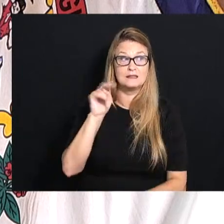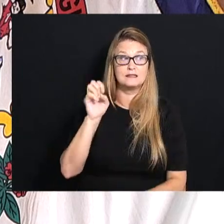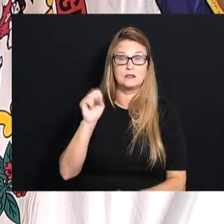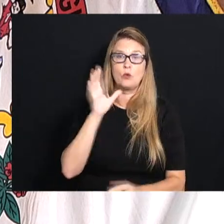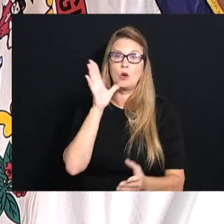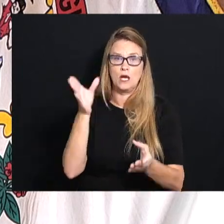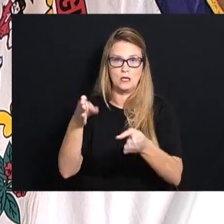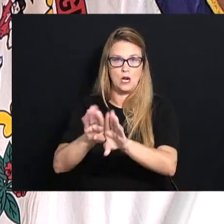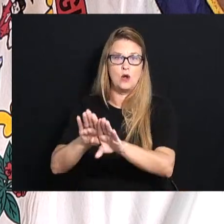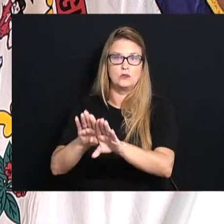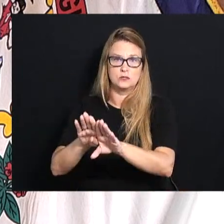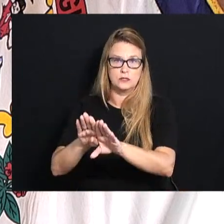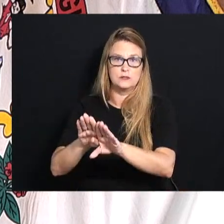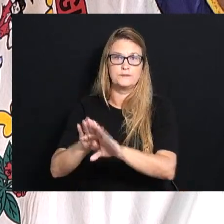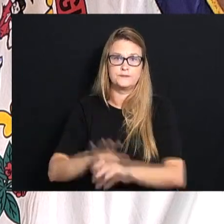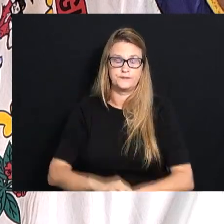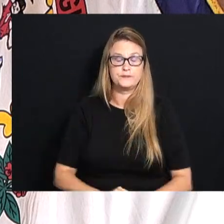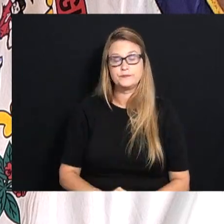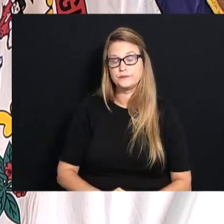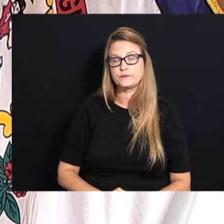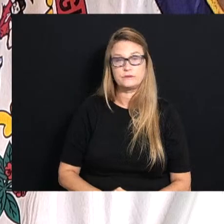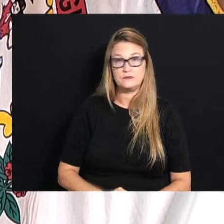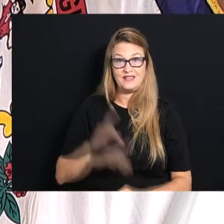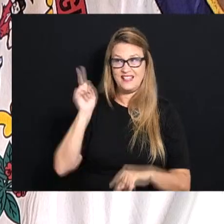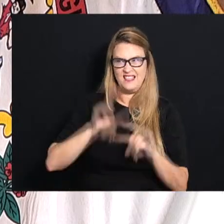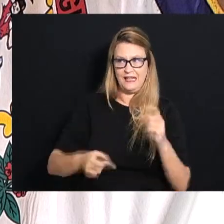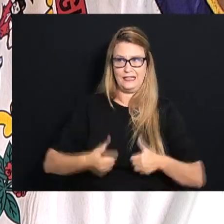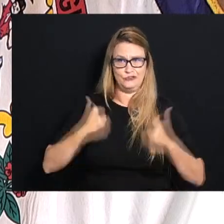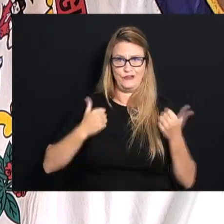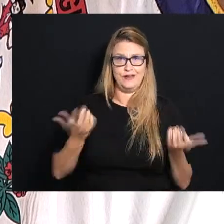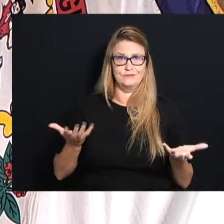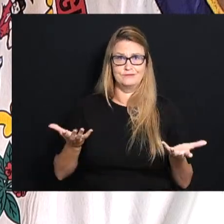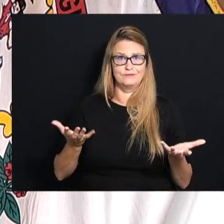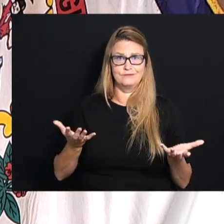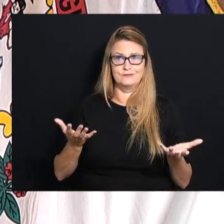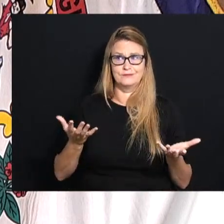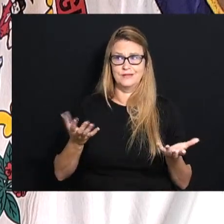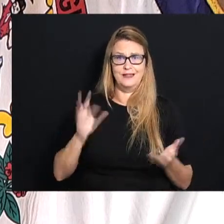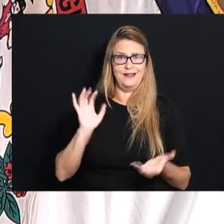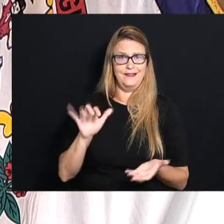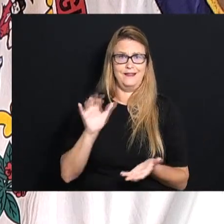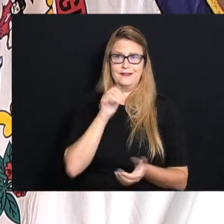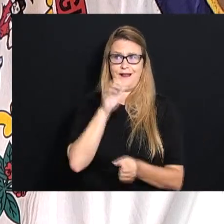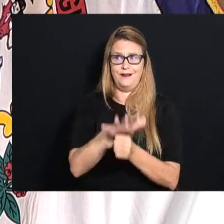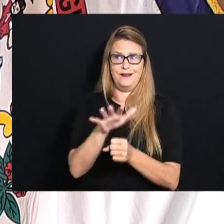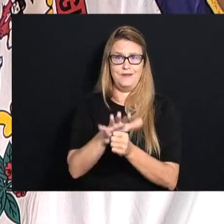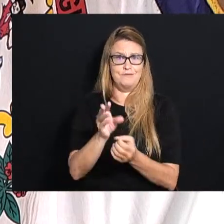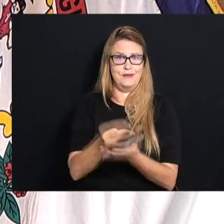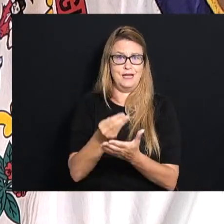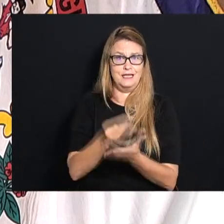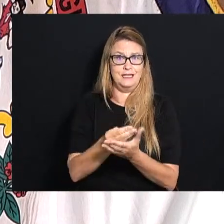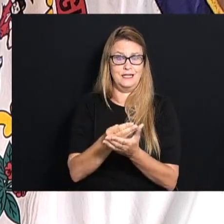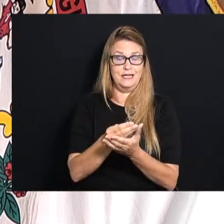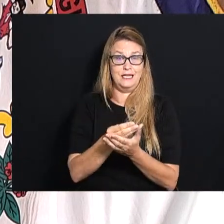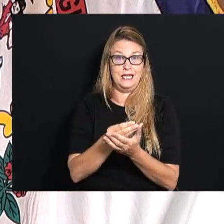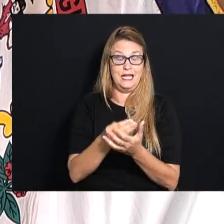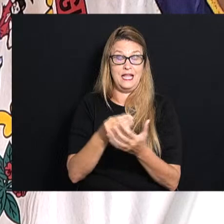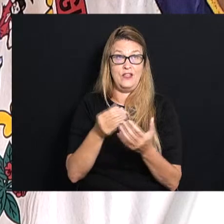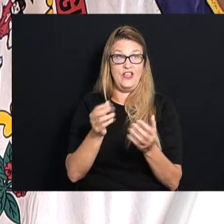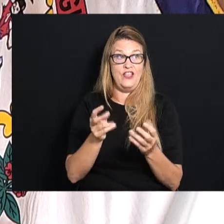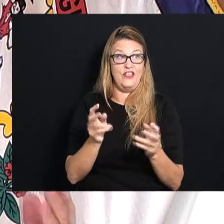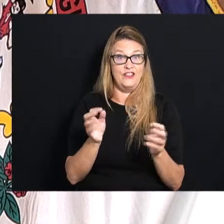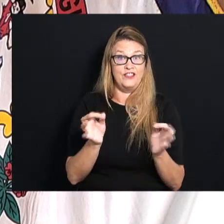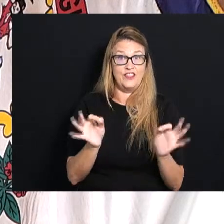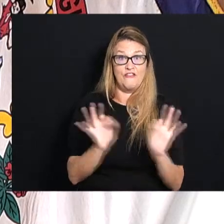close now because they can't make it. They can't make it on that because the inflated value of everything from